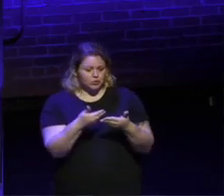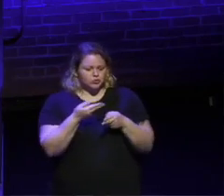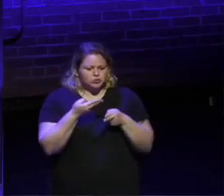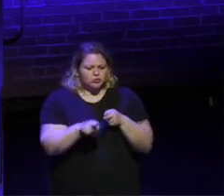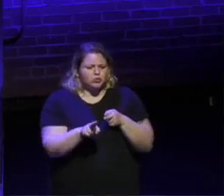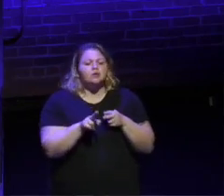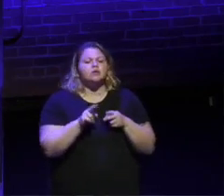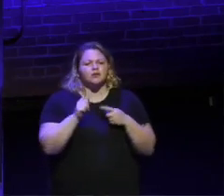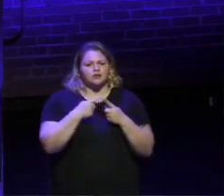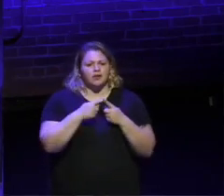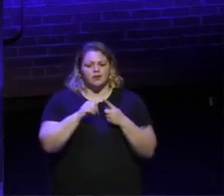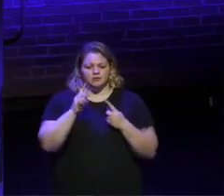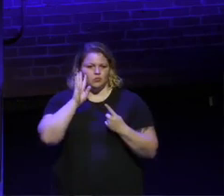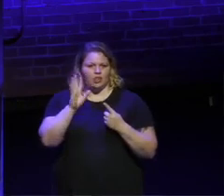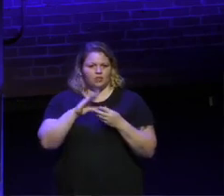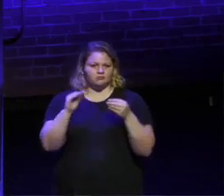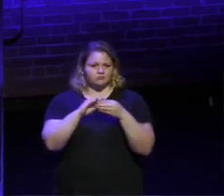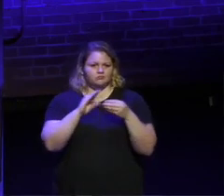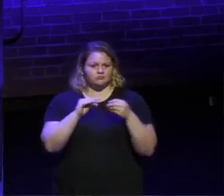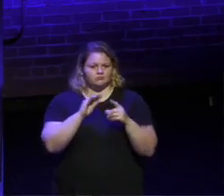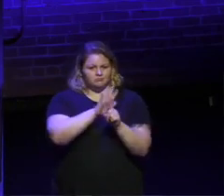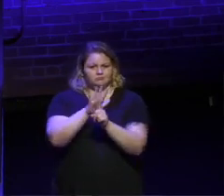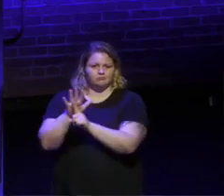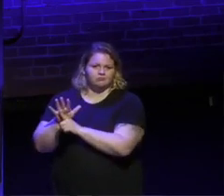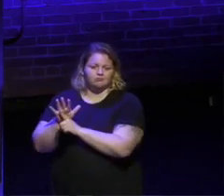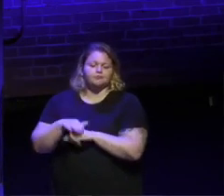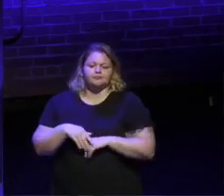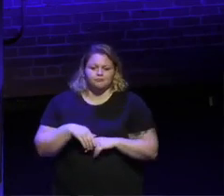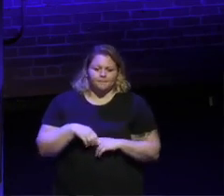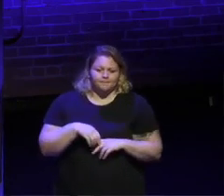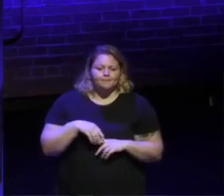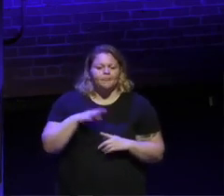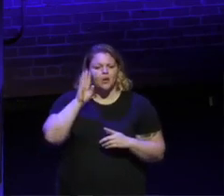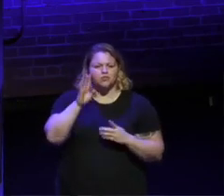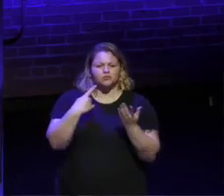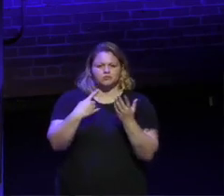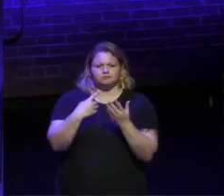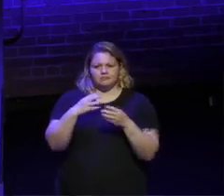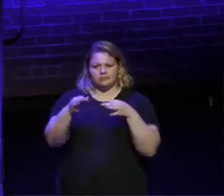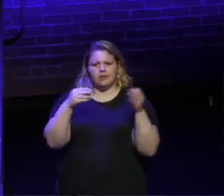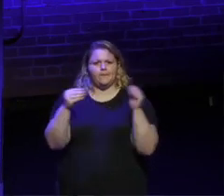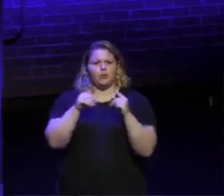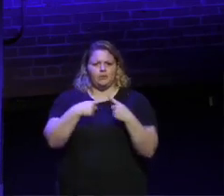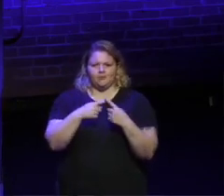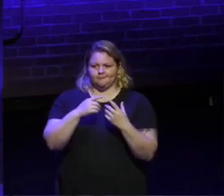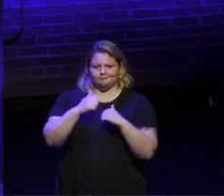about their own things for a few minutes, and I'll tell you more about the format as we get going. So come on up,